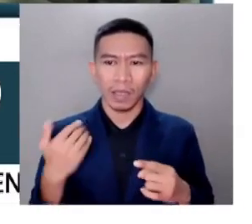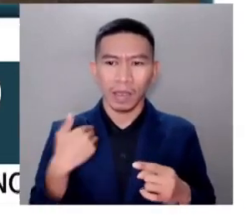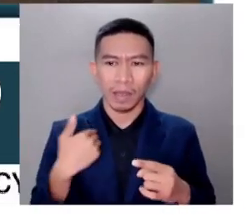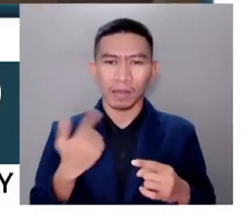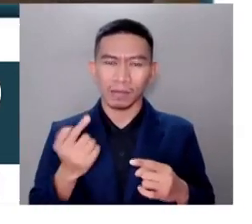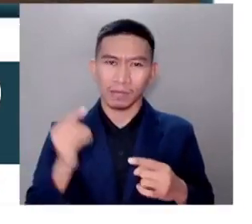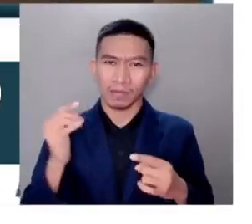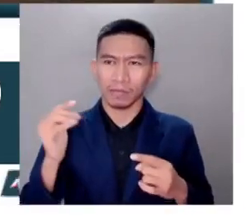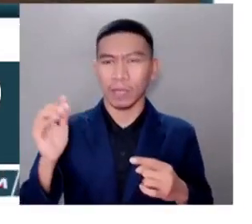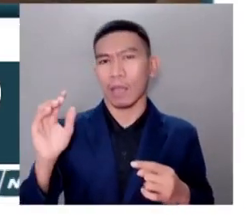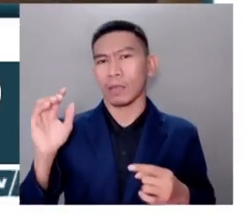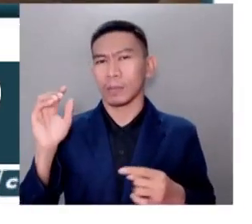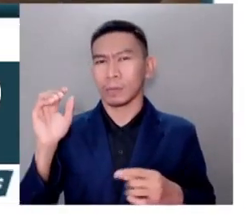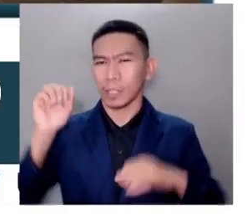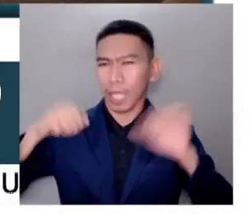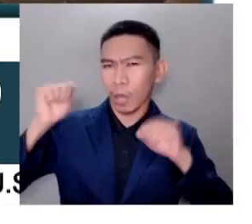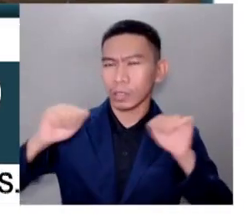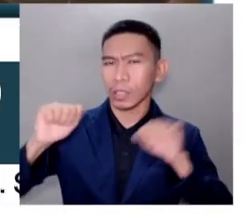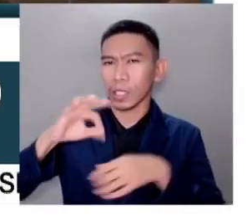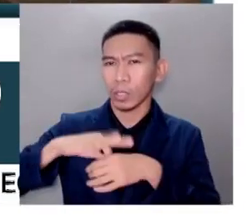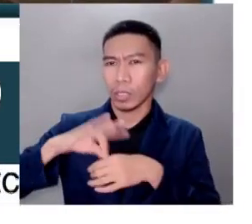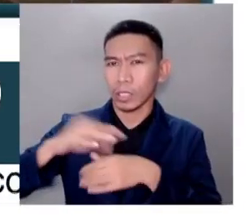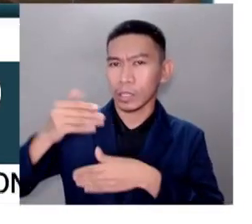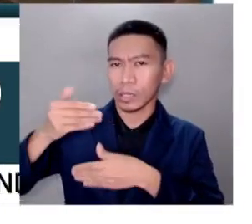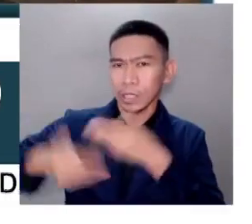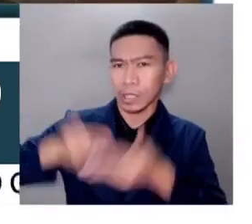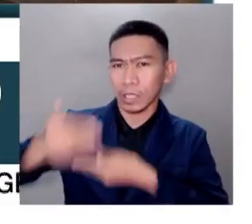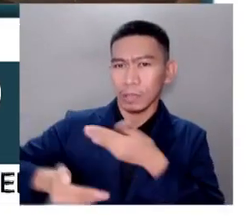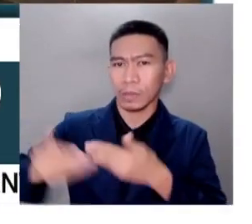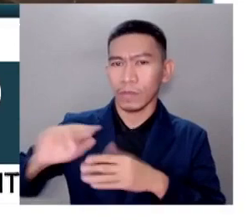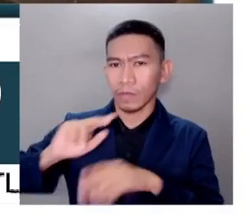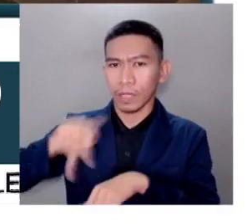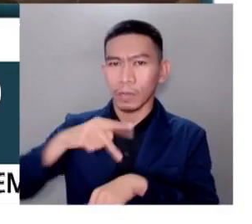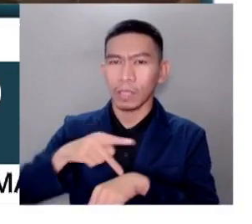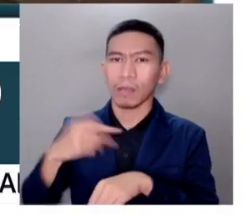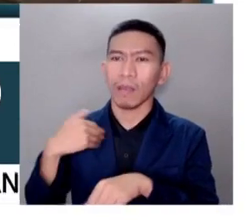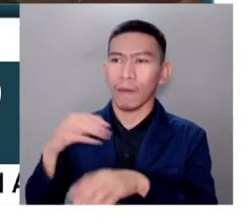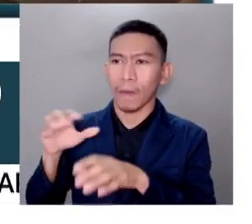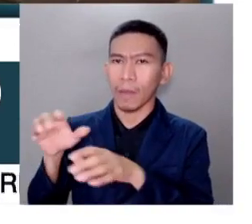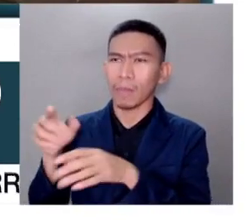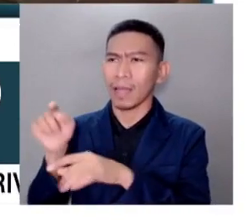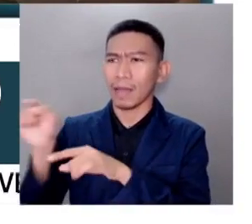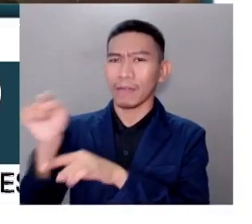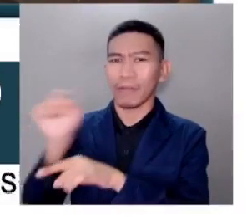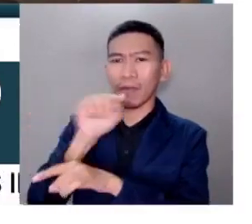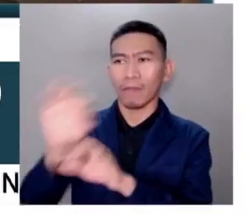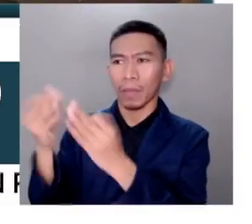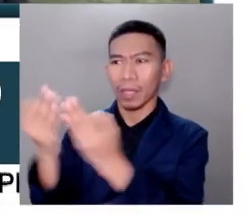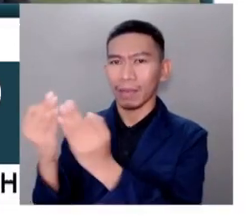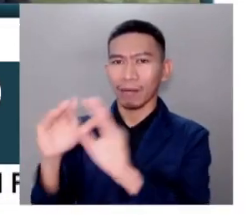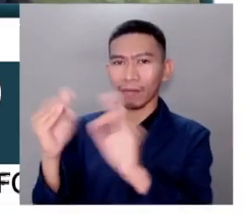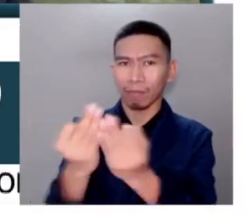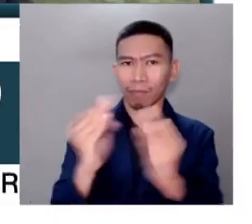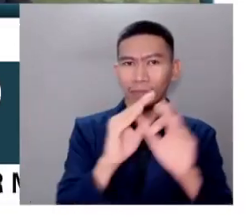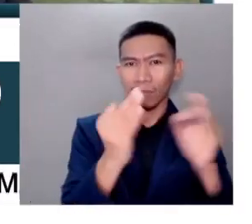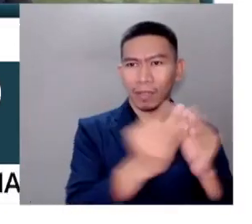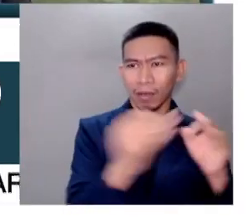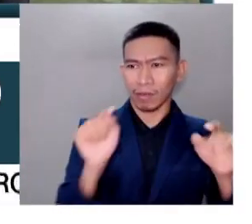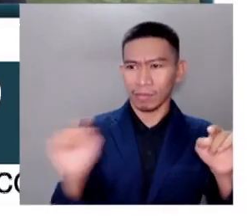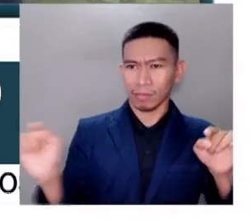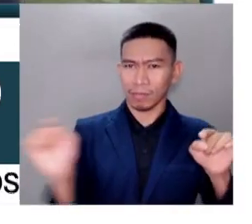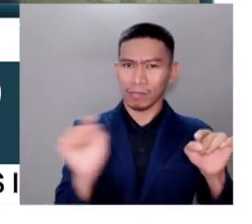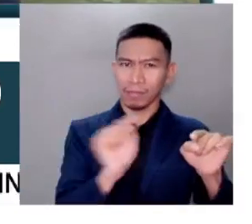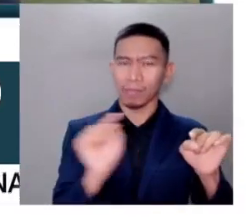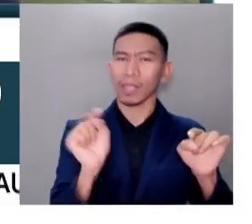in the Philippines, where a few families have so much control, not just at the top level, but right down